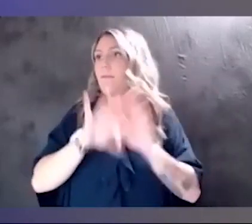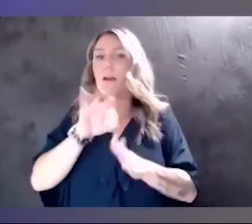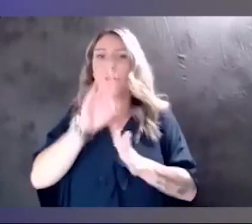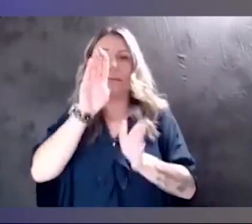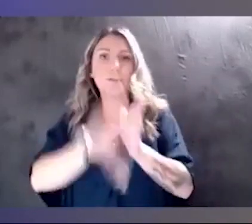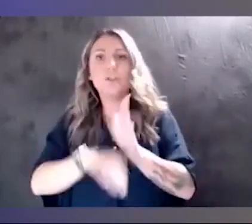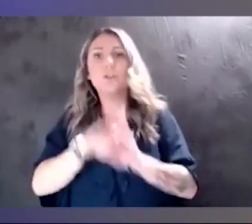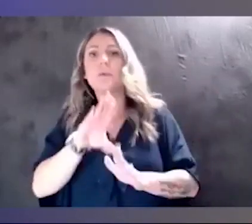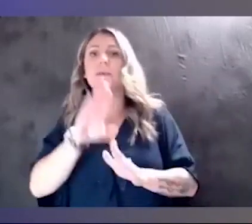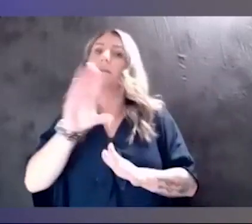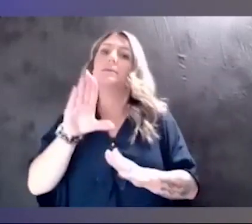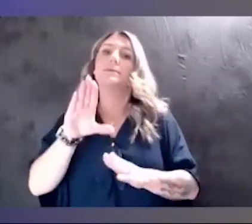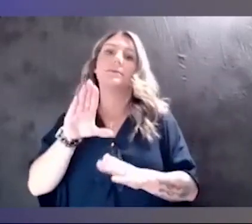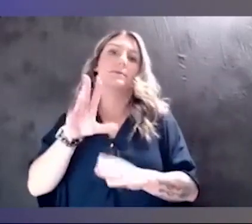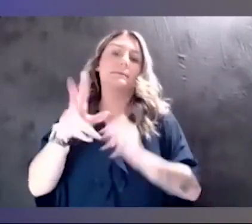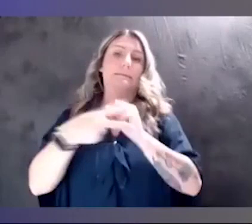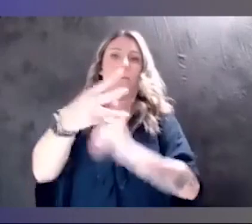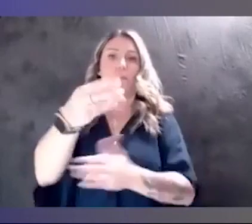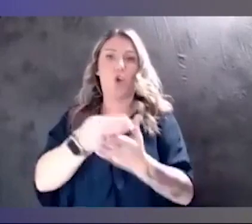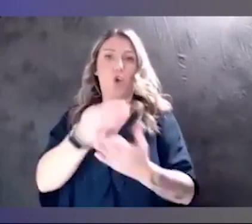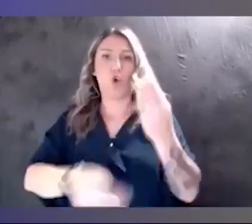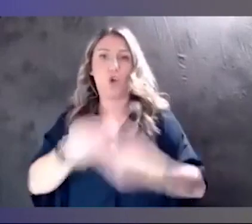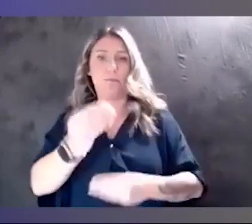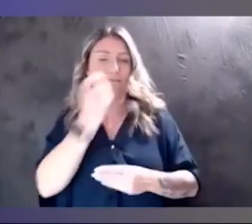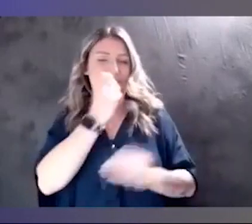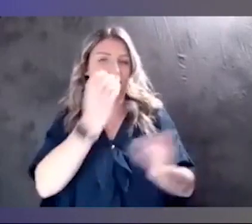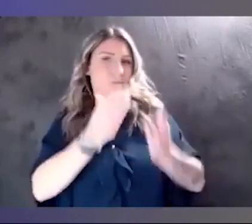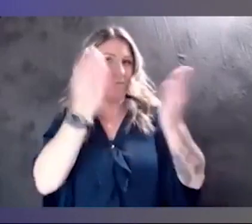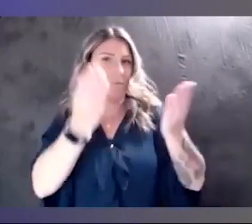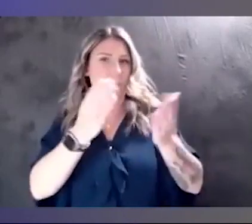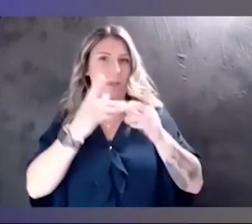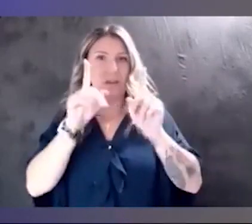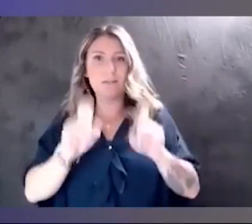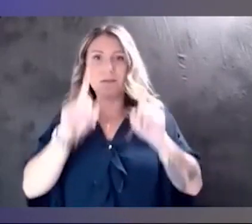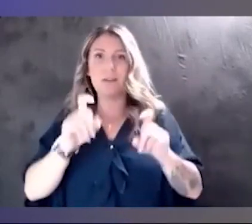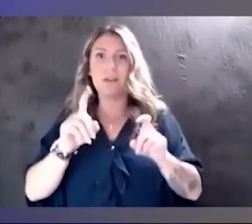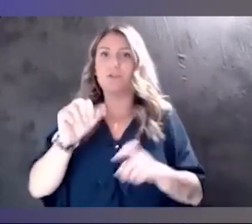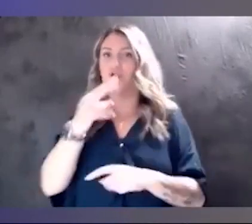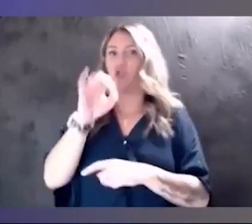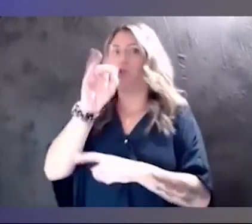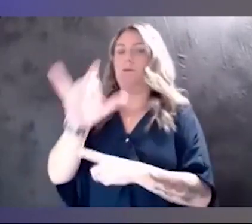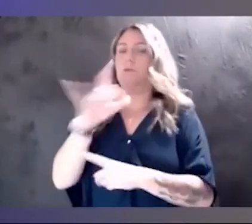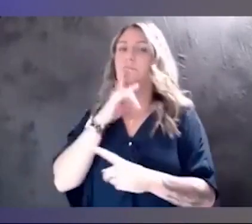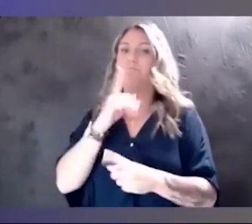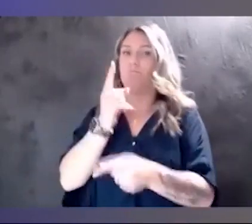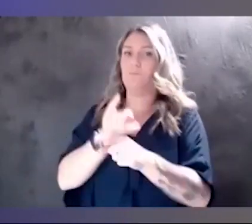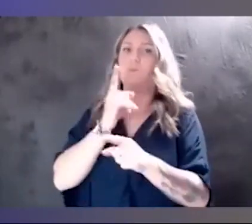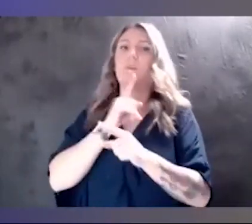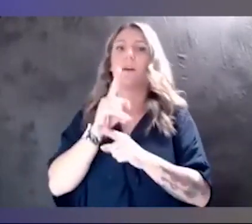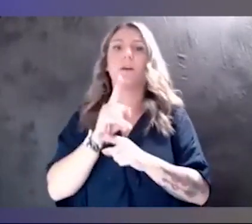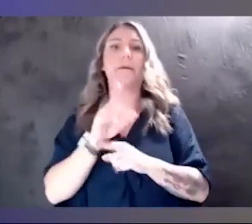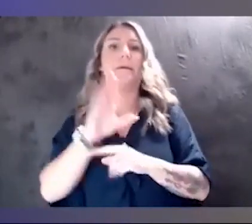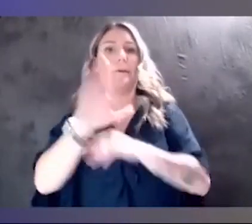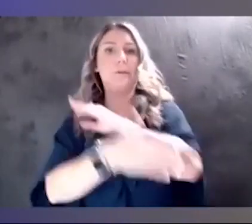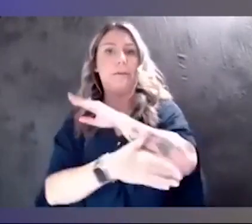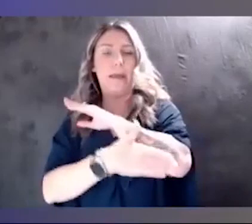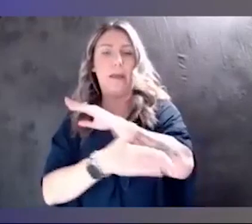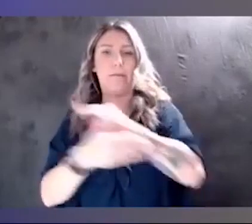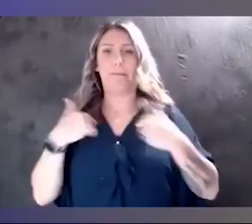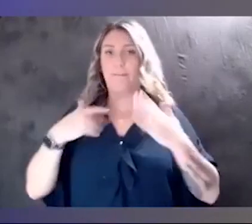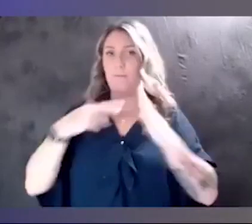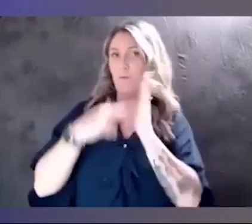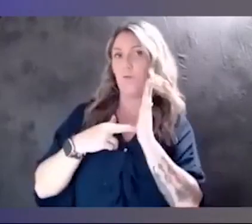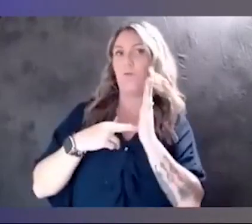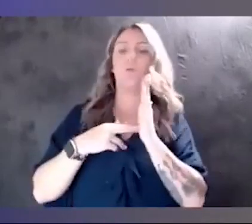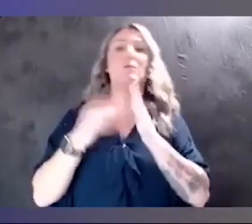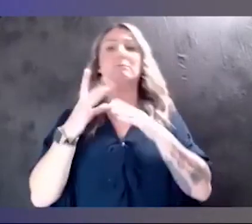budget. So we're not recommending testing. Obviously, Shelby hit it on the head. The counties have their guidelines in what they do, and the